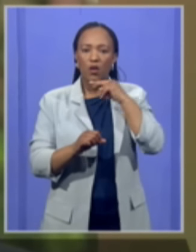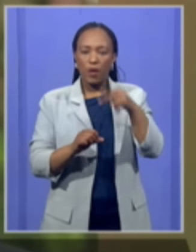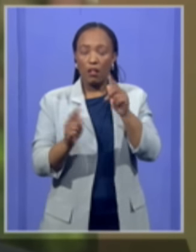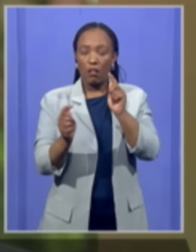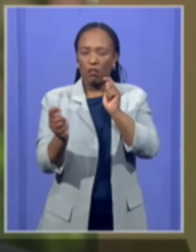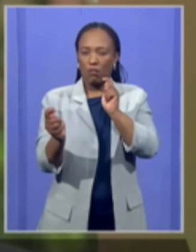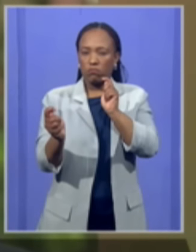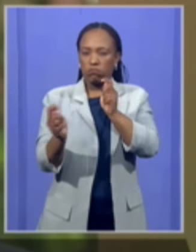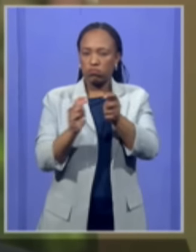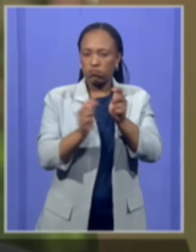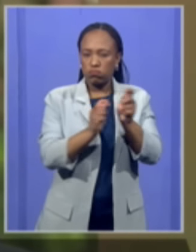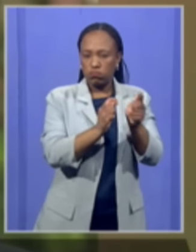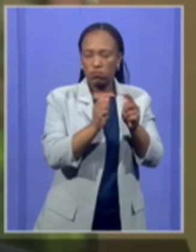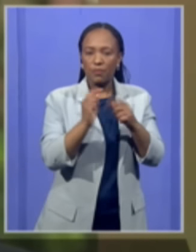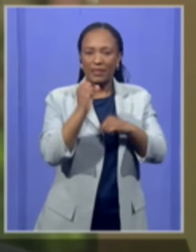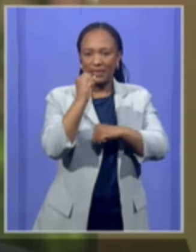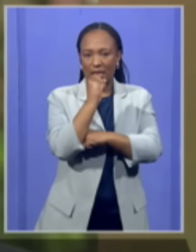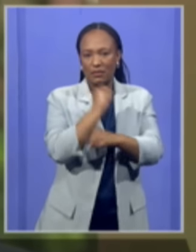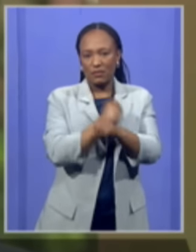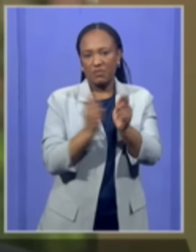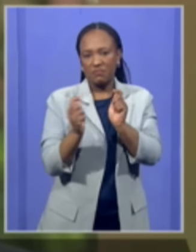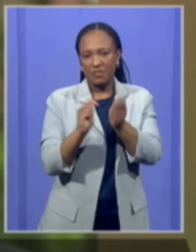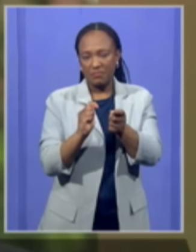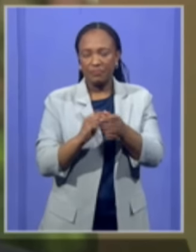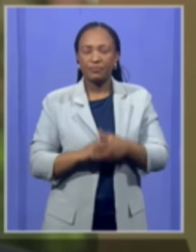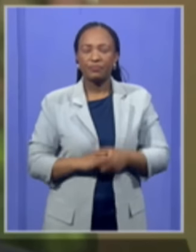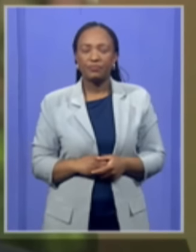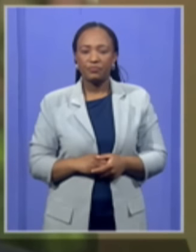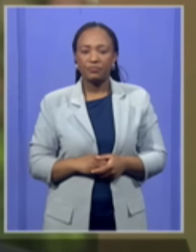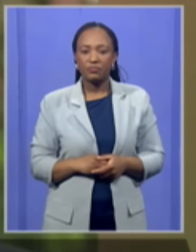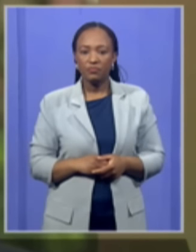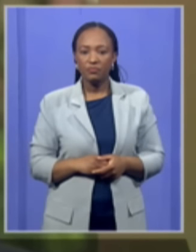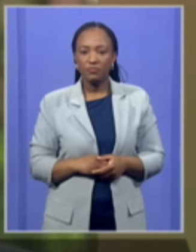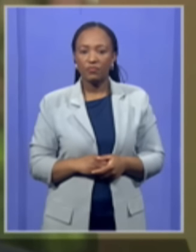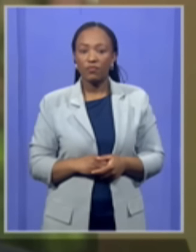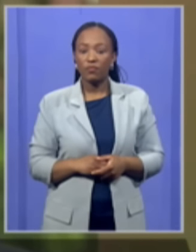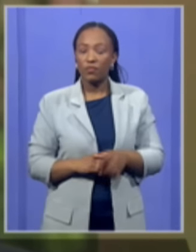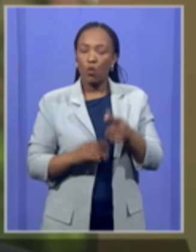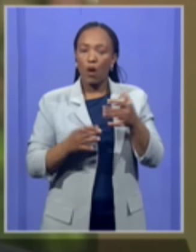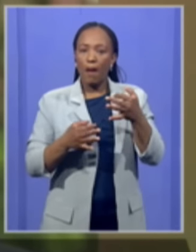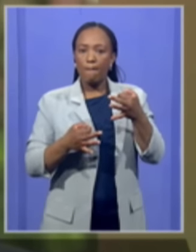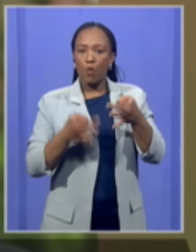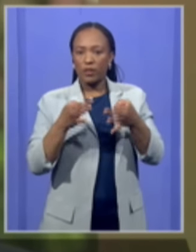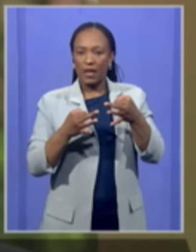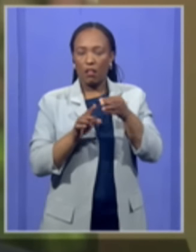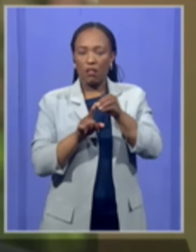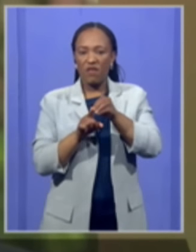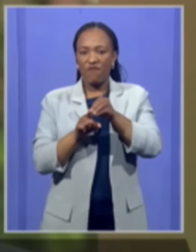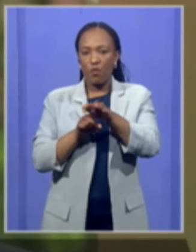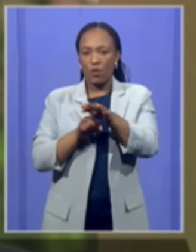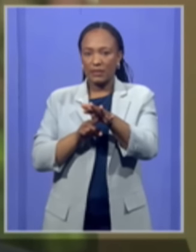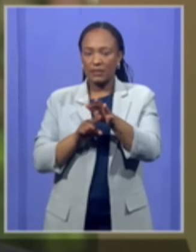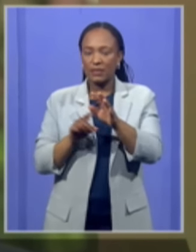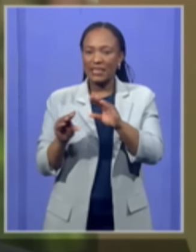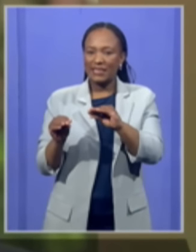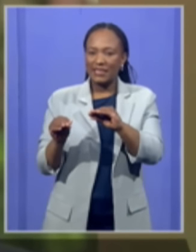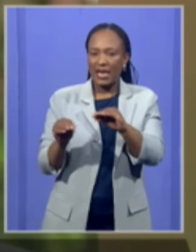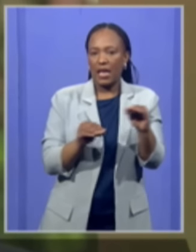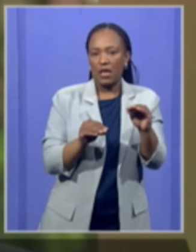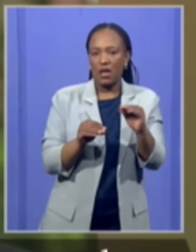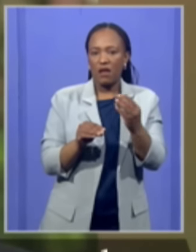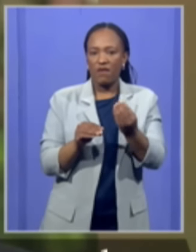deeper structural changes. There remains a degree of political influence, process delays, and